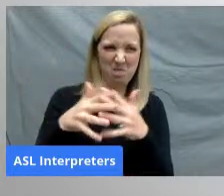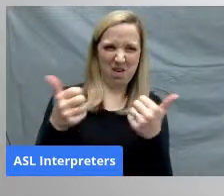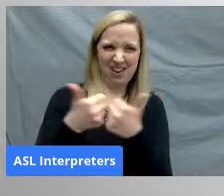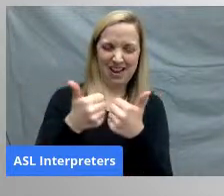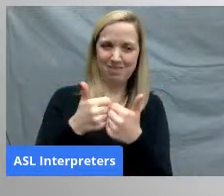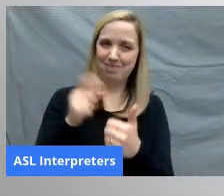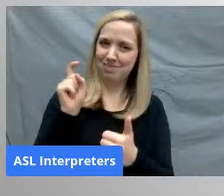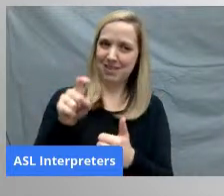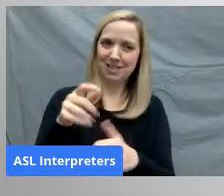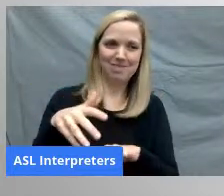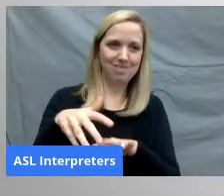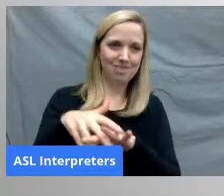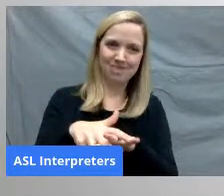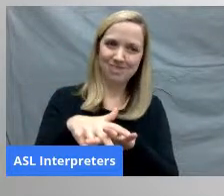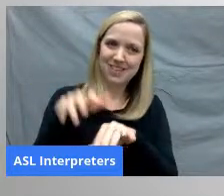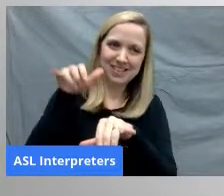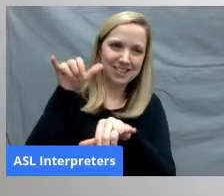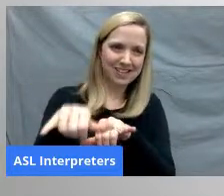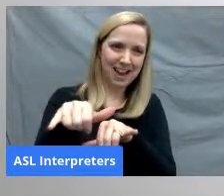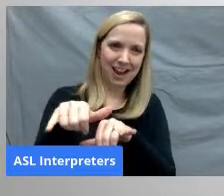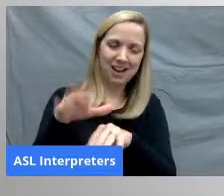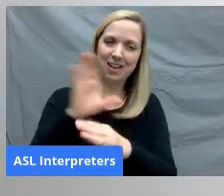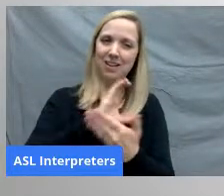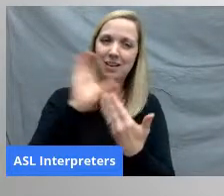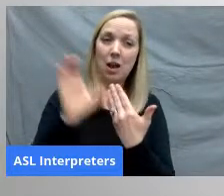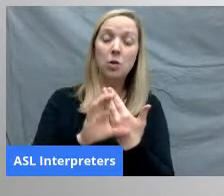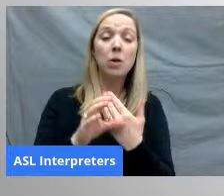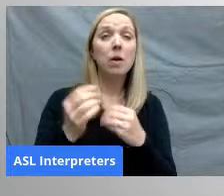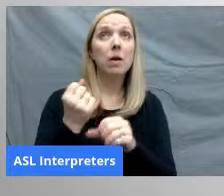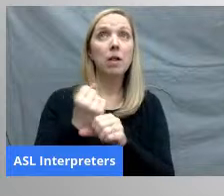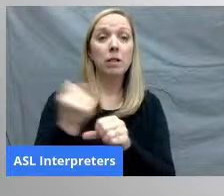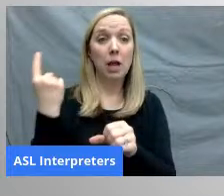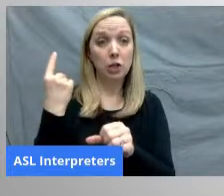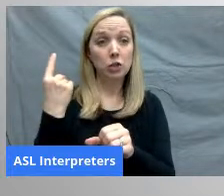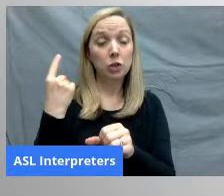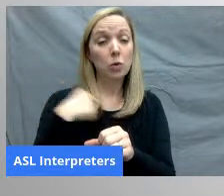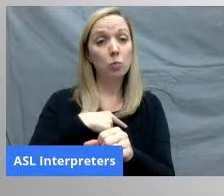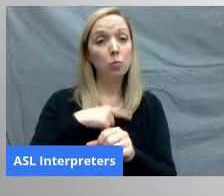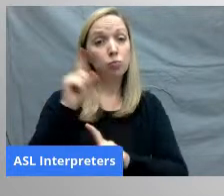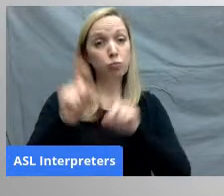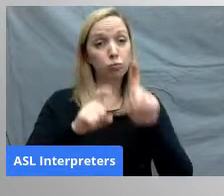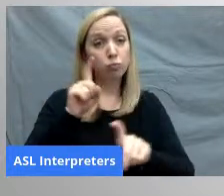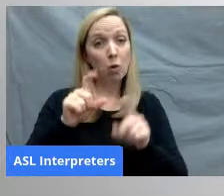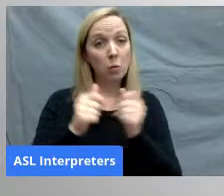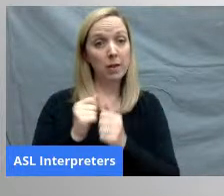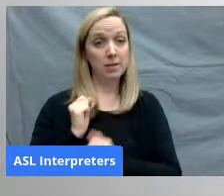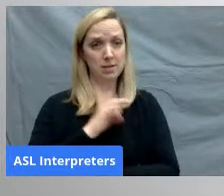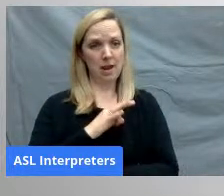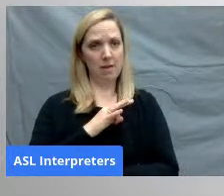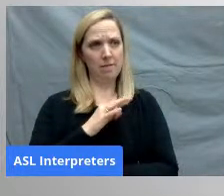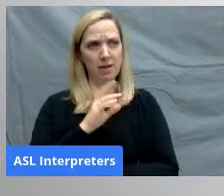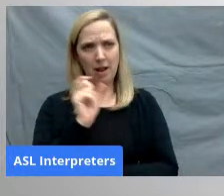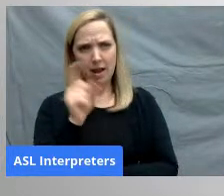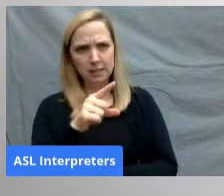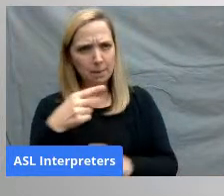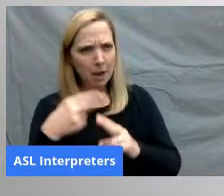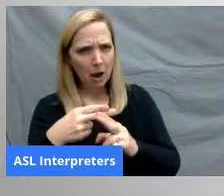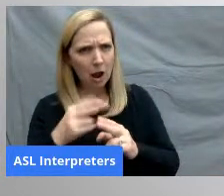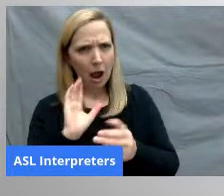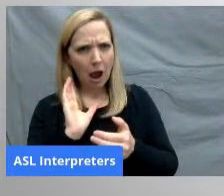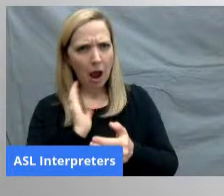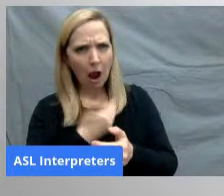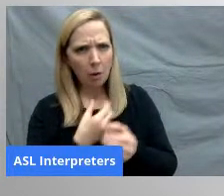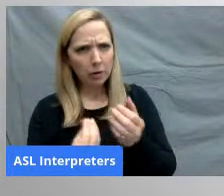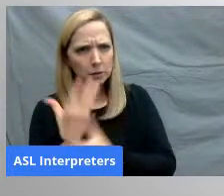staff the year before last, at this point, 2019, just asking about how important was it for our spring break to be aligned with the